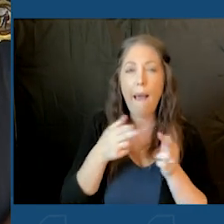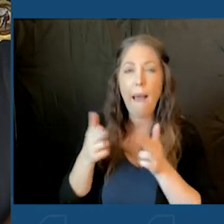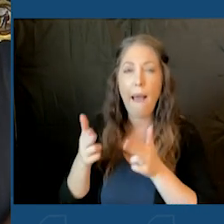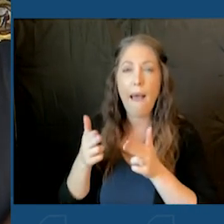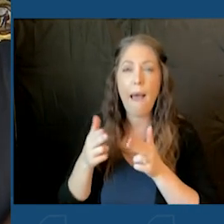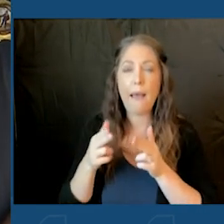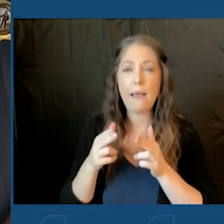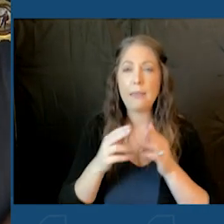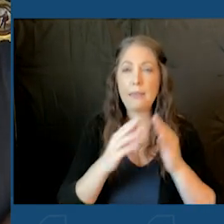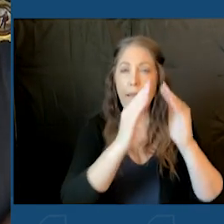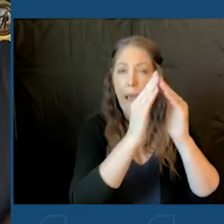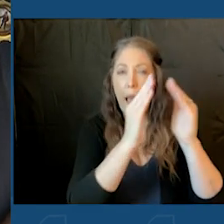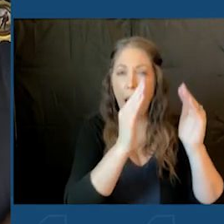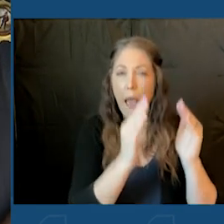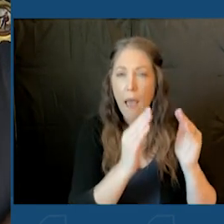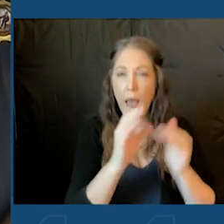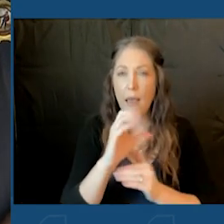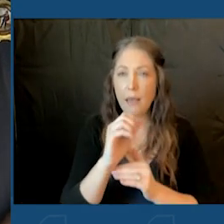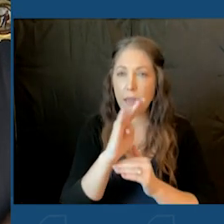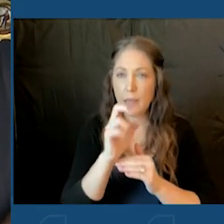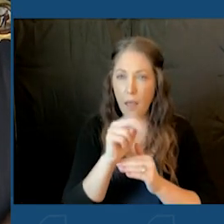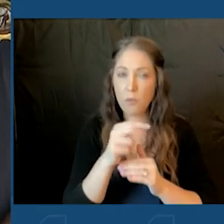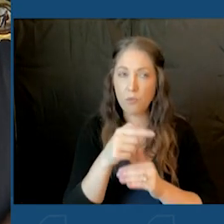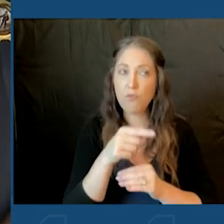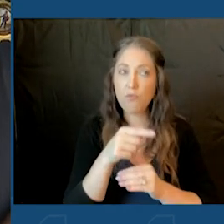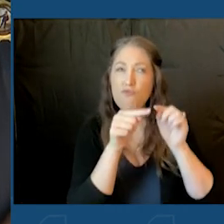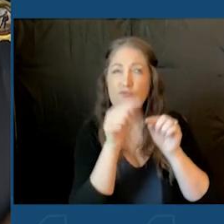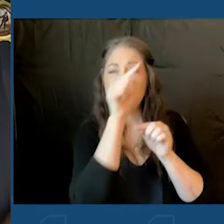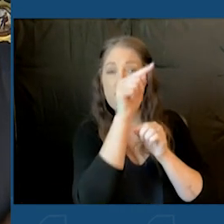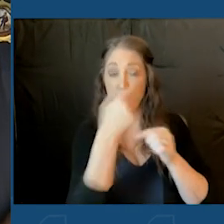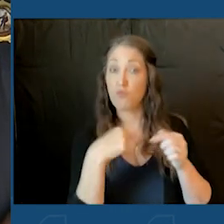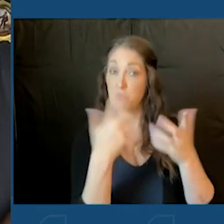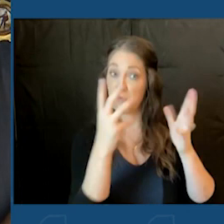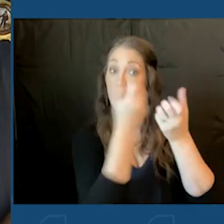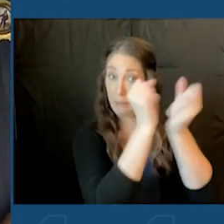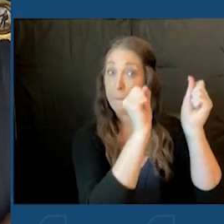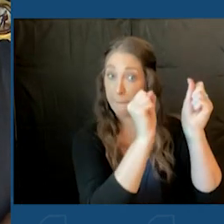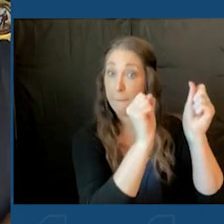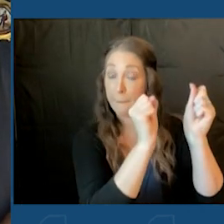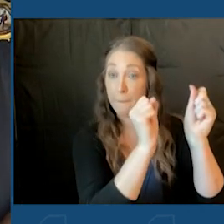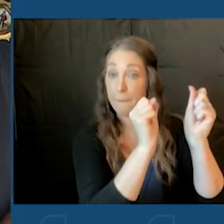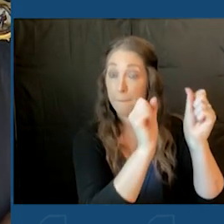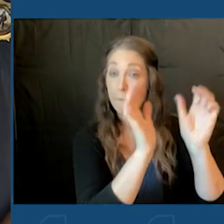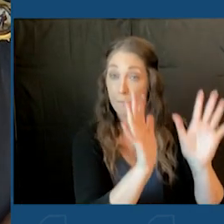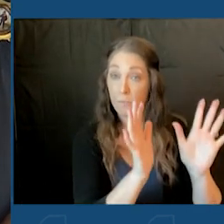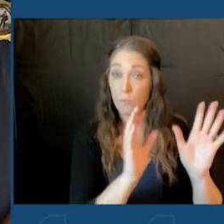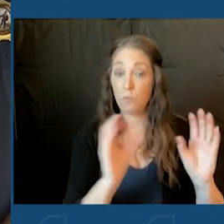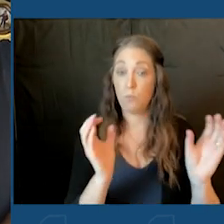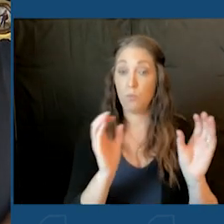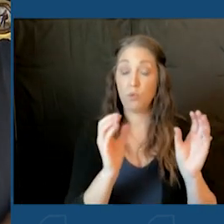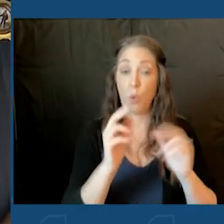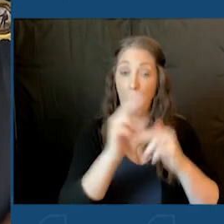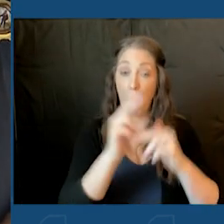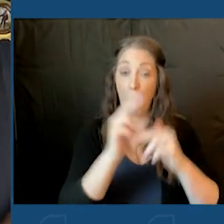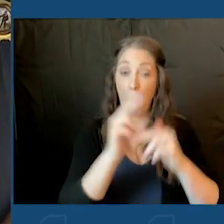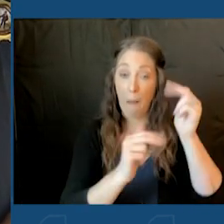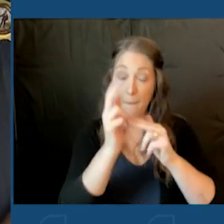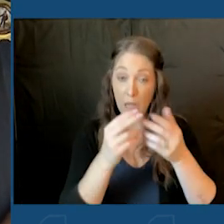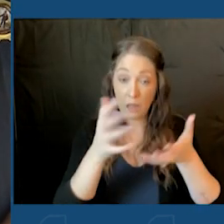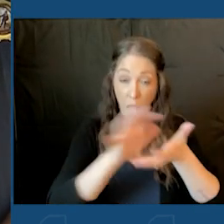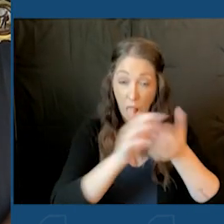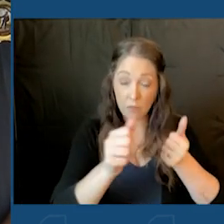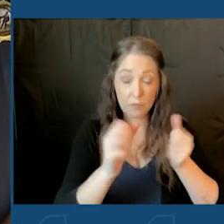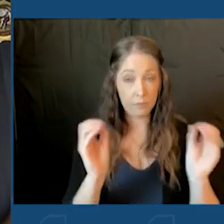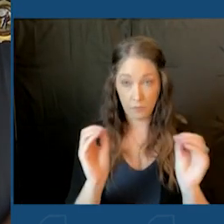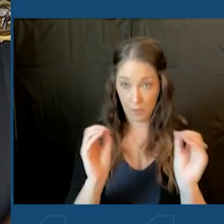top, and we saved it. So there has been no loss of actual structures. Lives are not threatened at